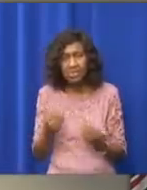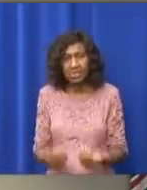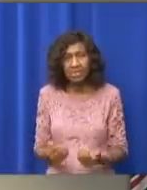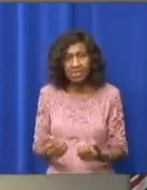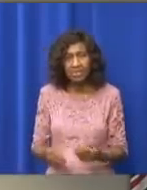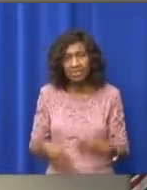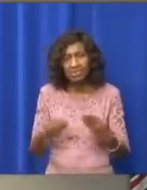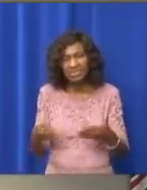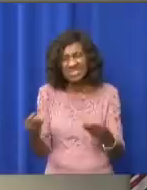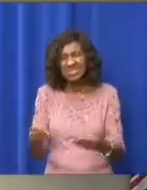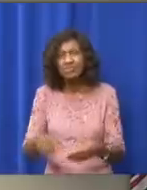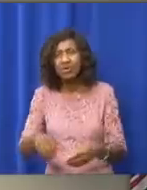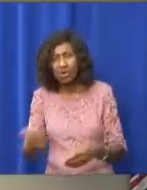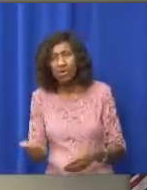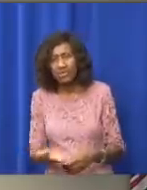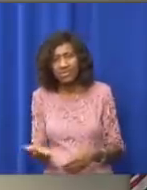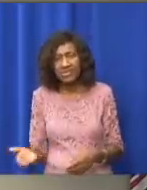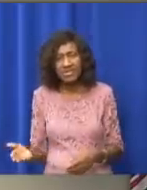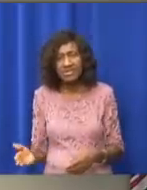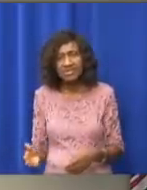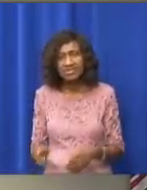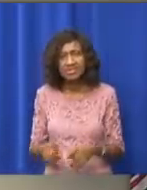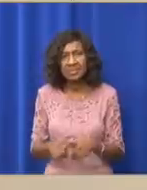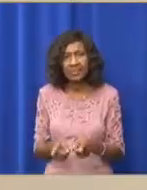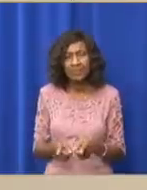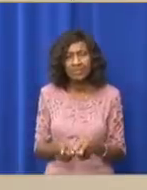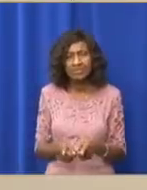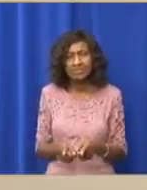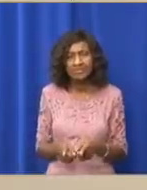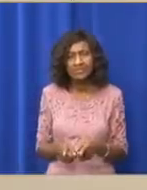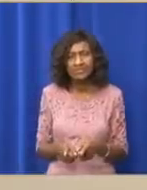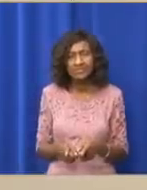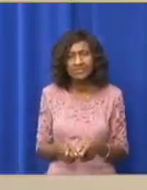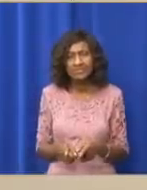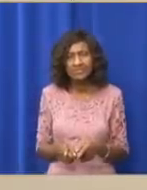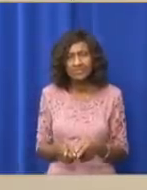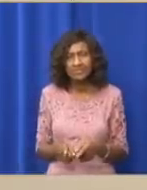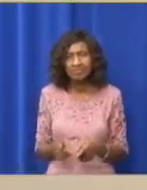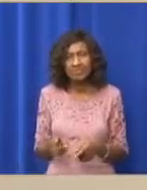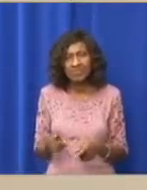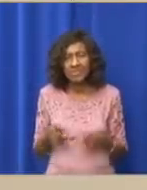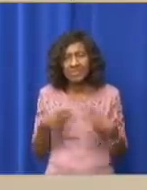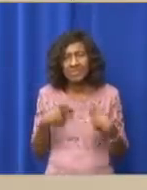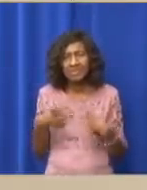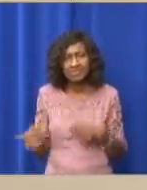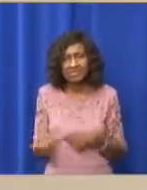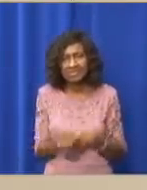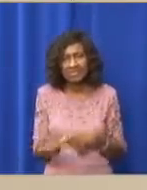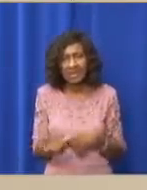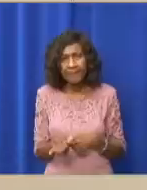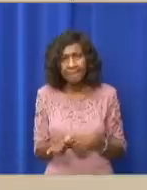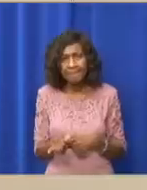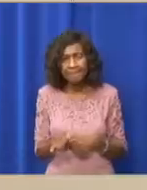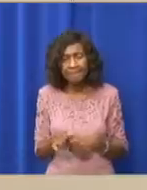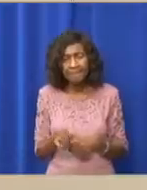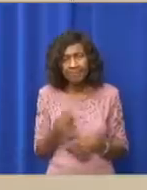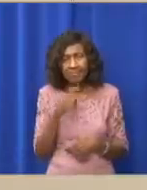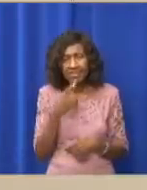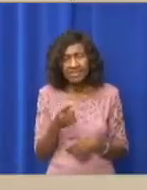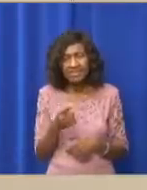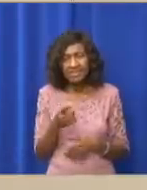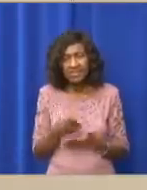Okay. Once they've been given permission to conduct delivery, what about if those persons would need to go to the companies? Then